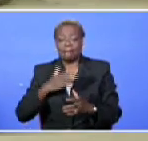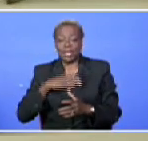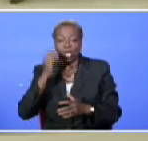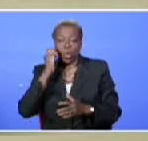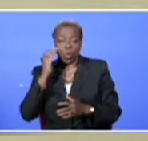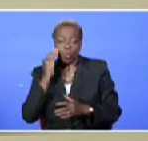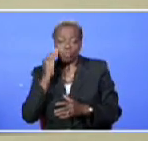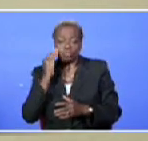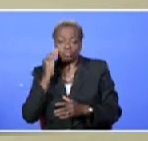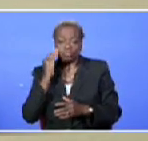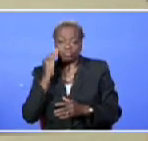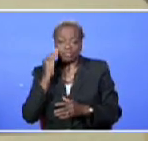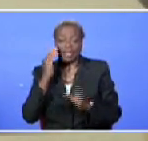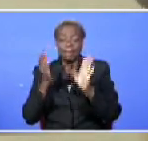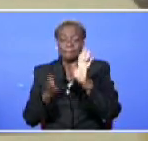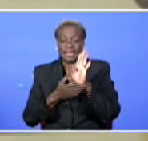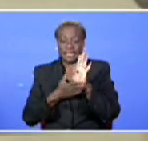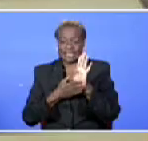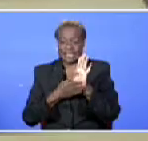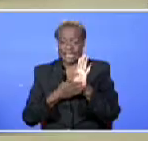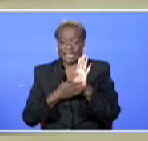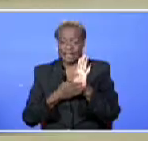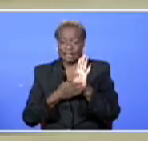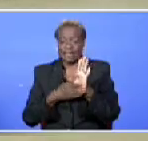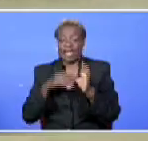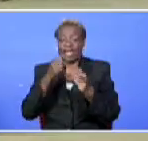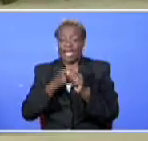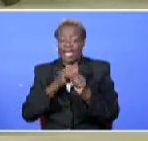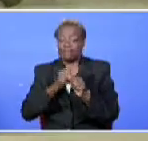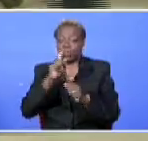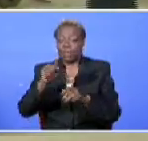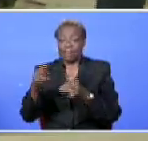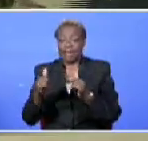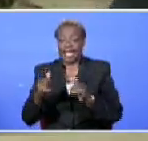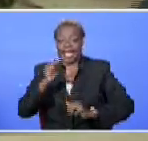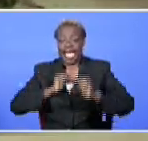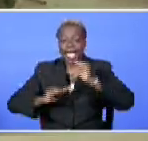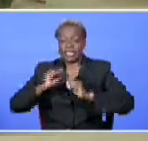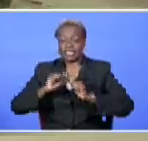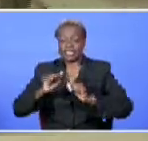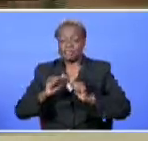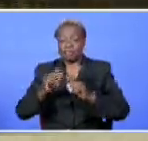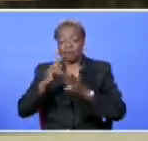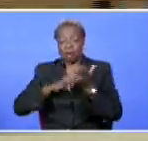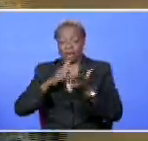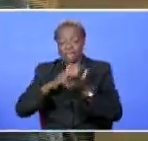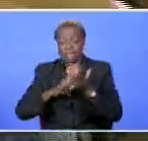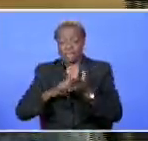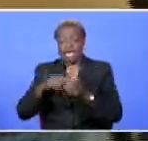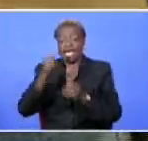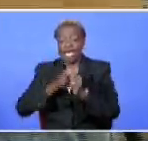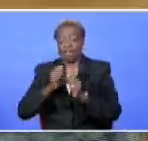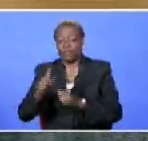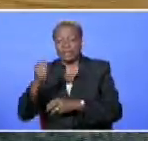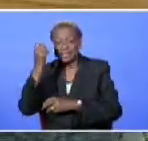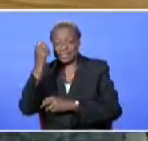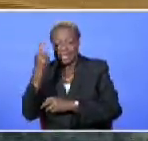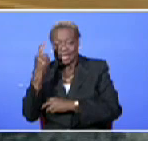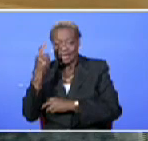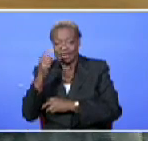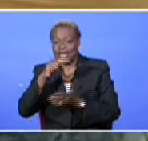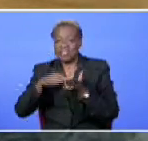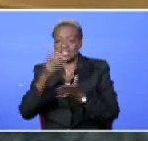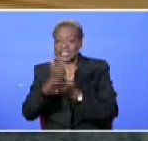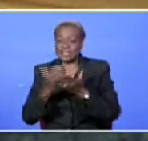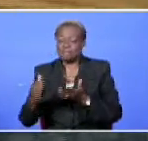in the Bahamas is basically just to everyone play an active role. Everyone understand that this is something that we're going to get